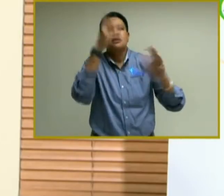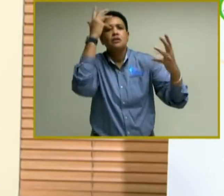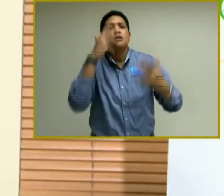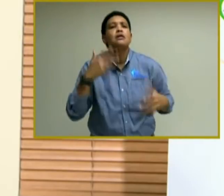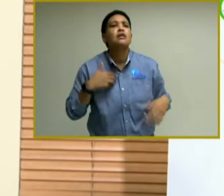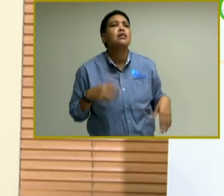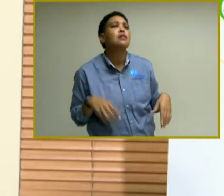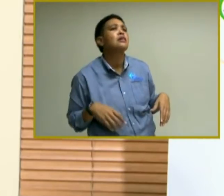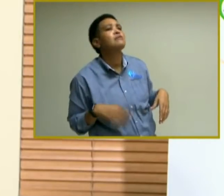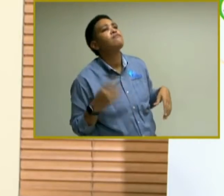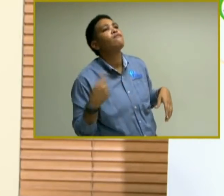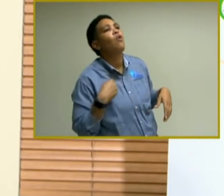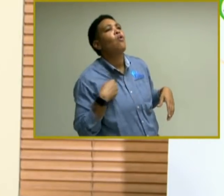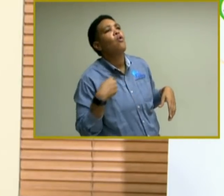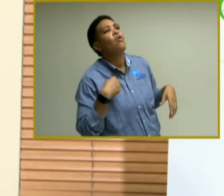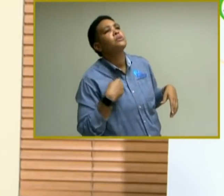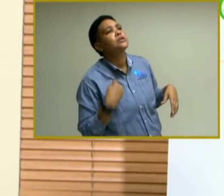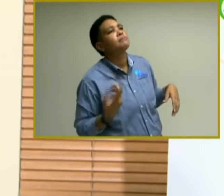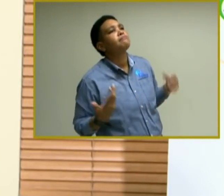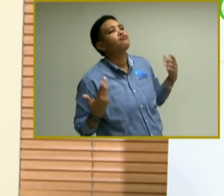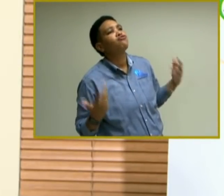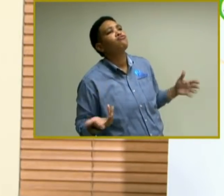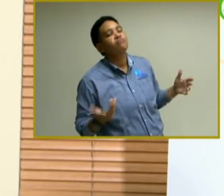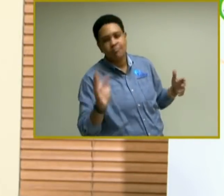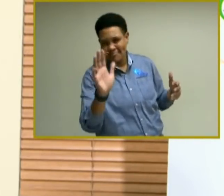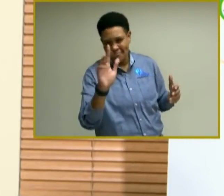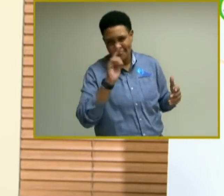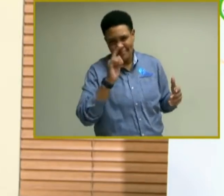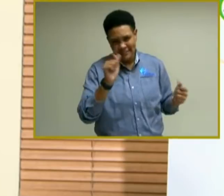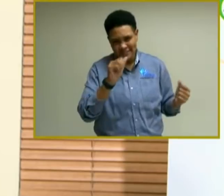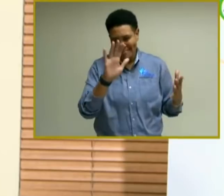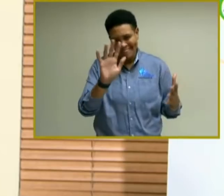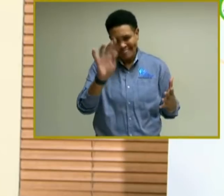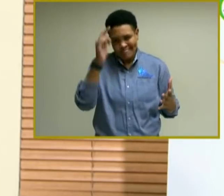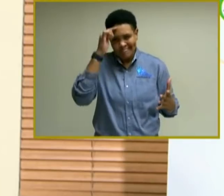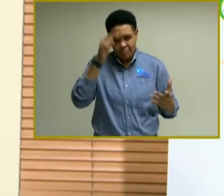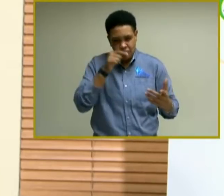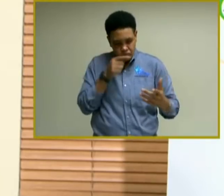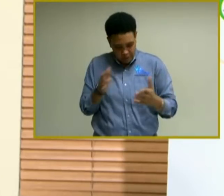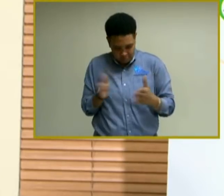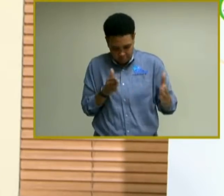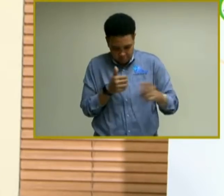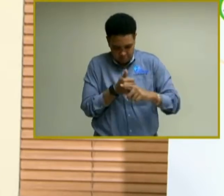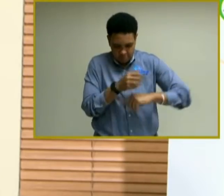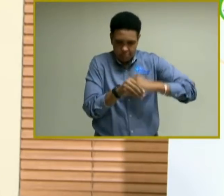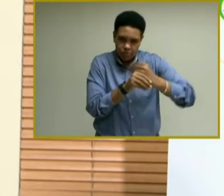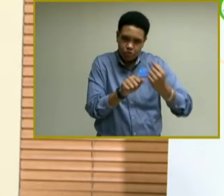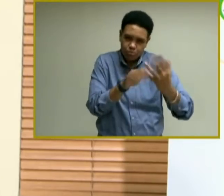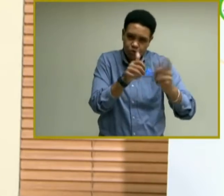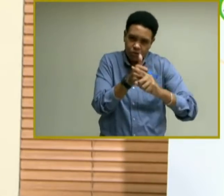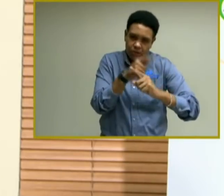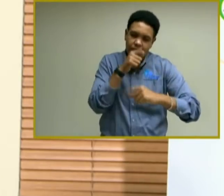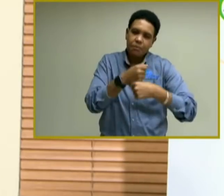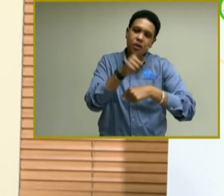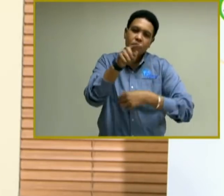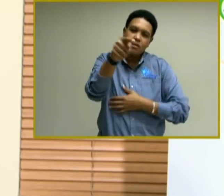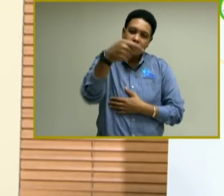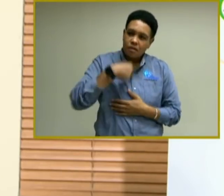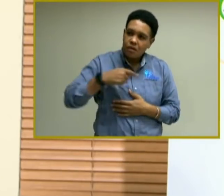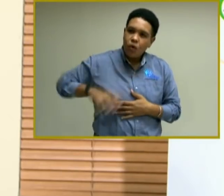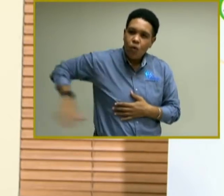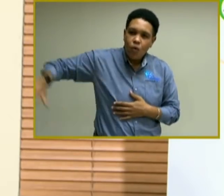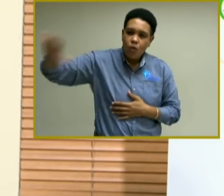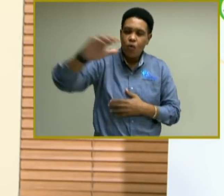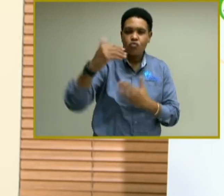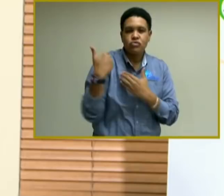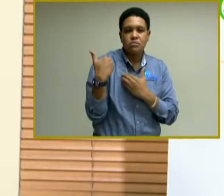it's a reality that I think we have to face and then plot an approach that makes us all responsible.